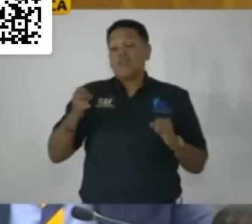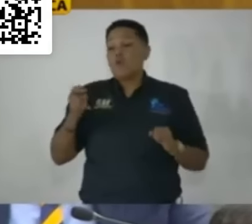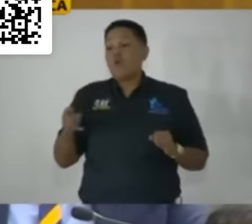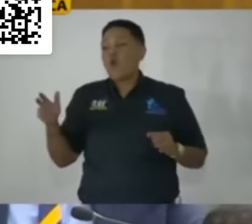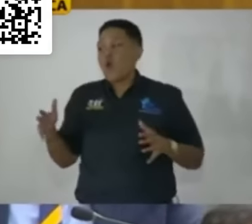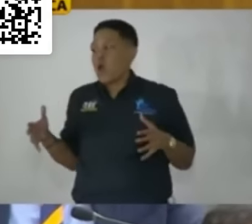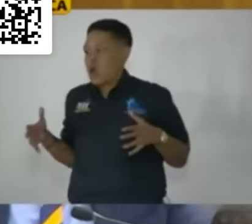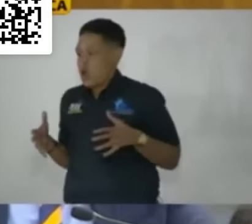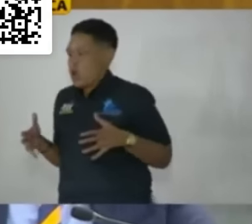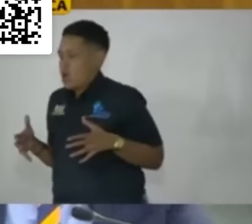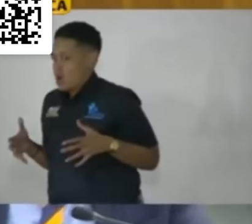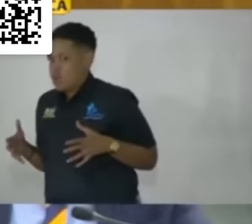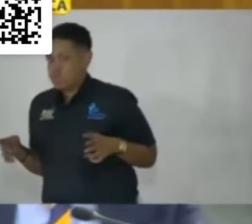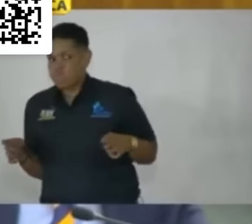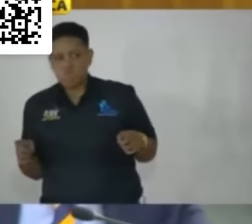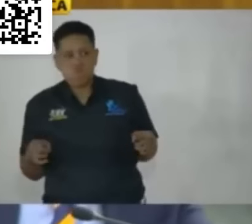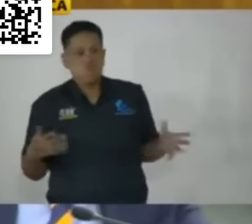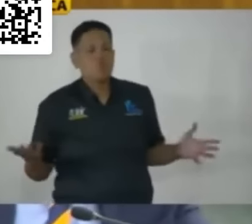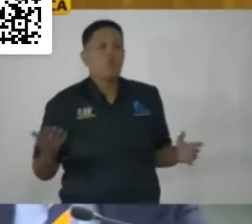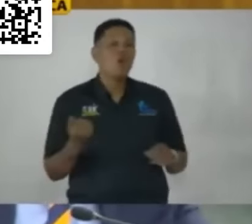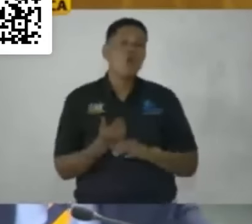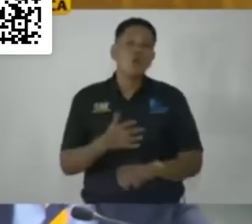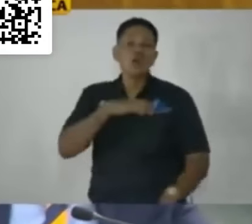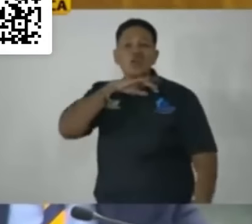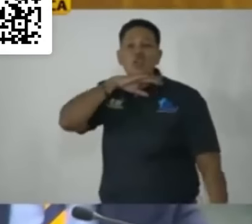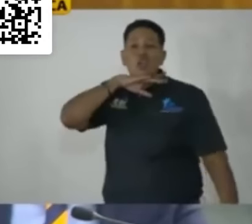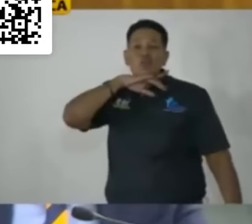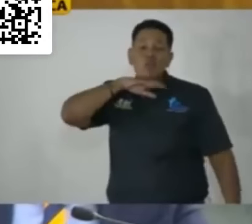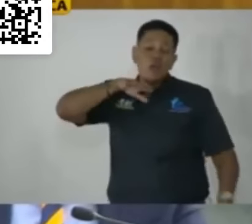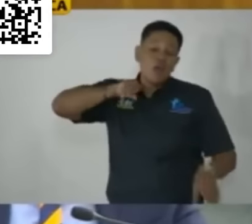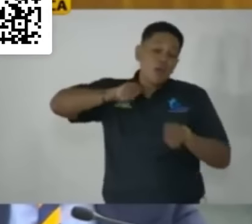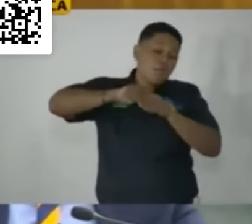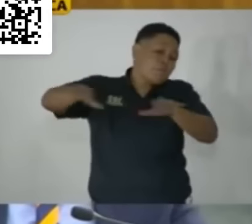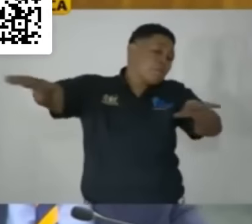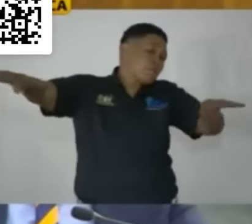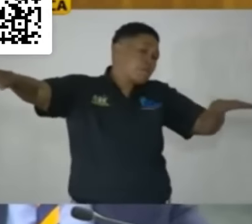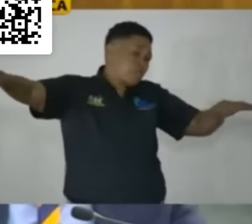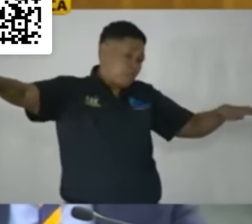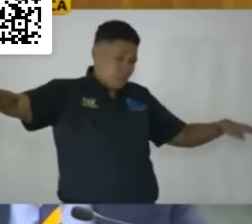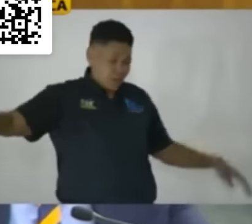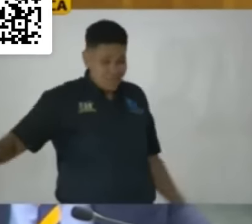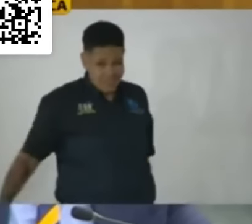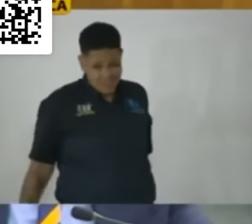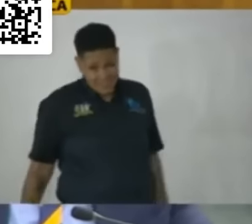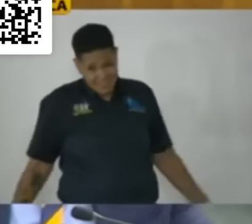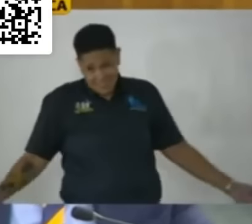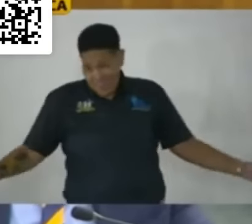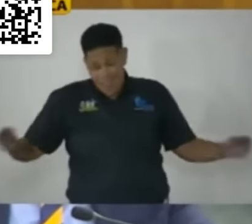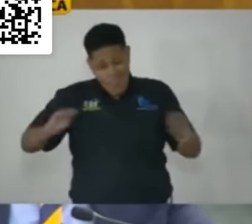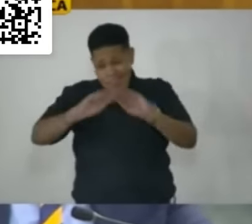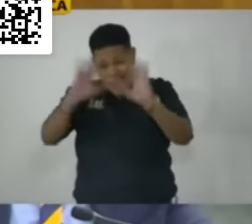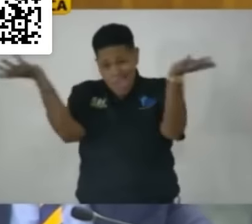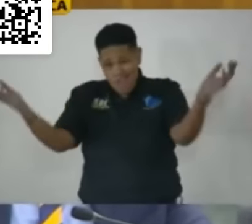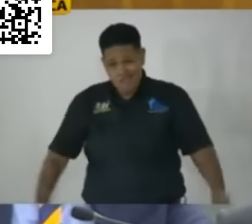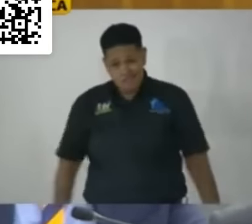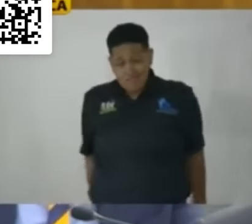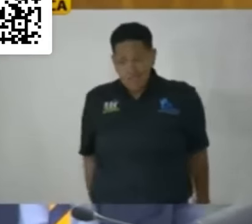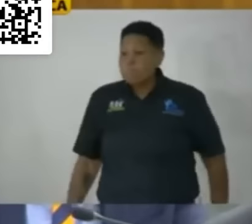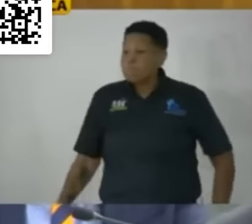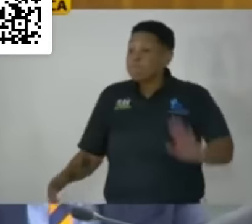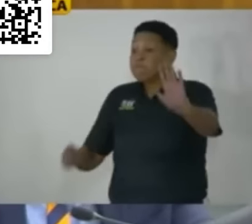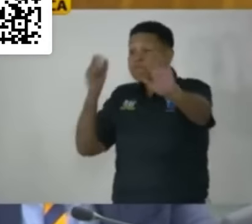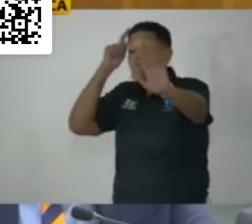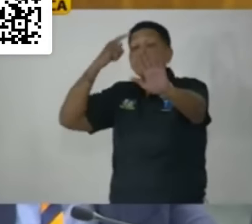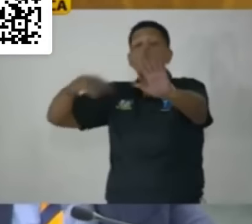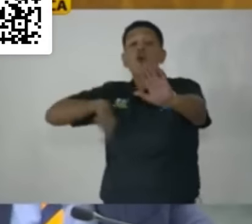the possibility of corruption and tyranny. That is clear. Now, in order